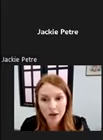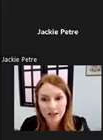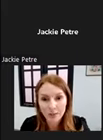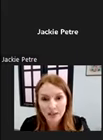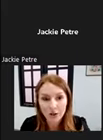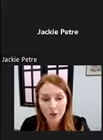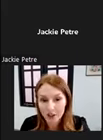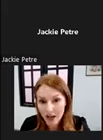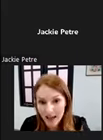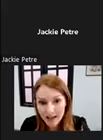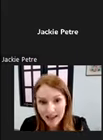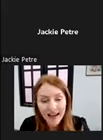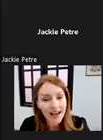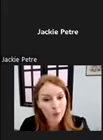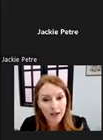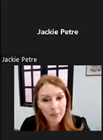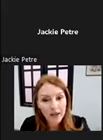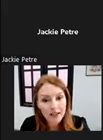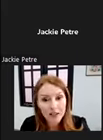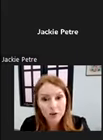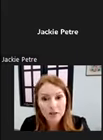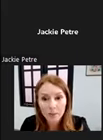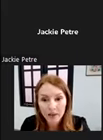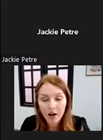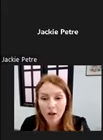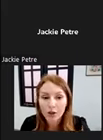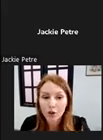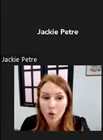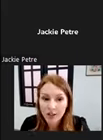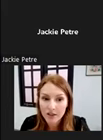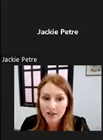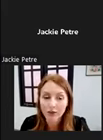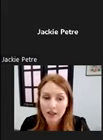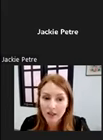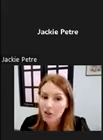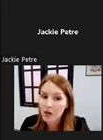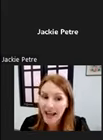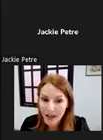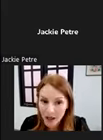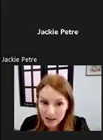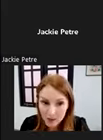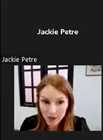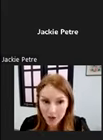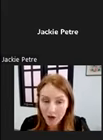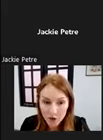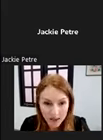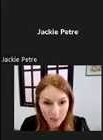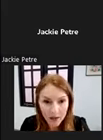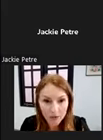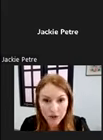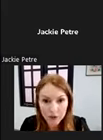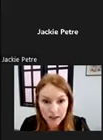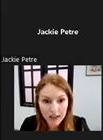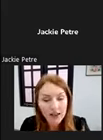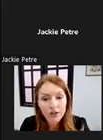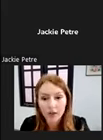encourage your participation through the chat, and we're recommending that you submit all of your questions via the Q&A box, which should also be at the bottom